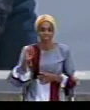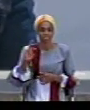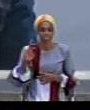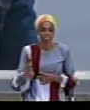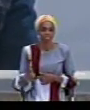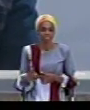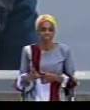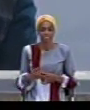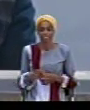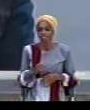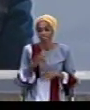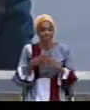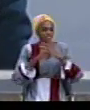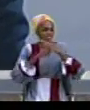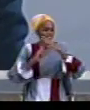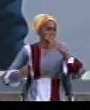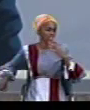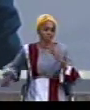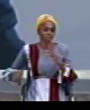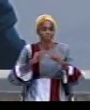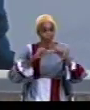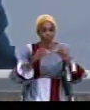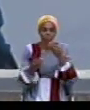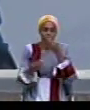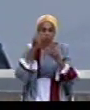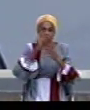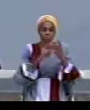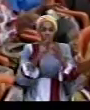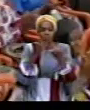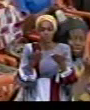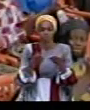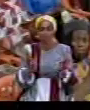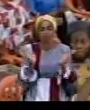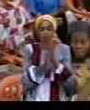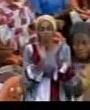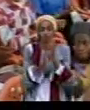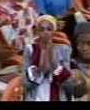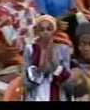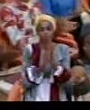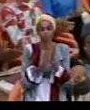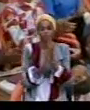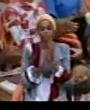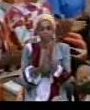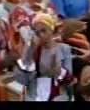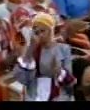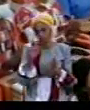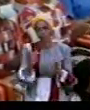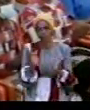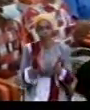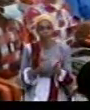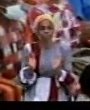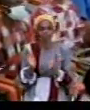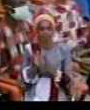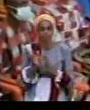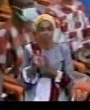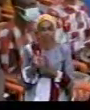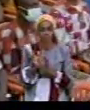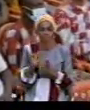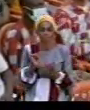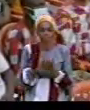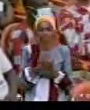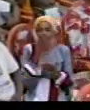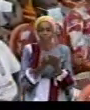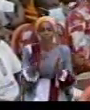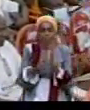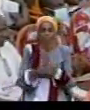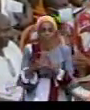eat. Put your hands together for Jesus Christ. That is the goodness of the Lord. More testifier